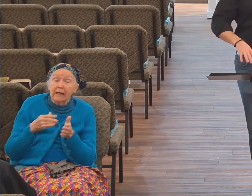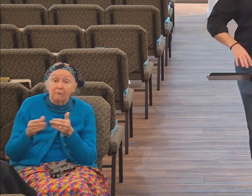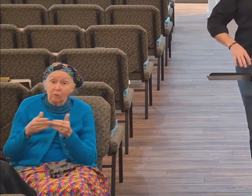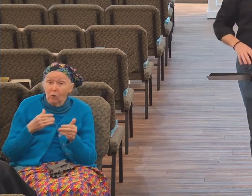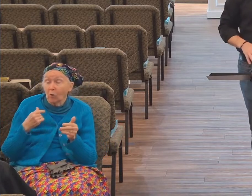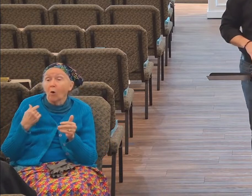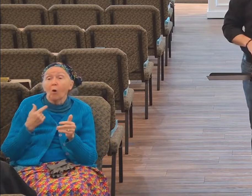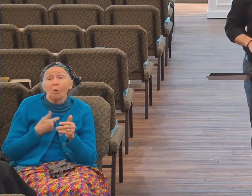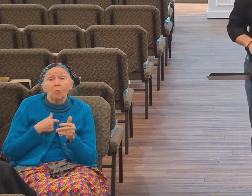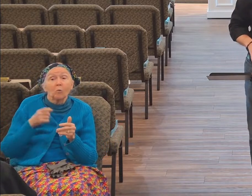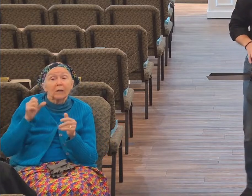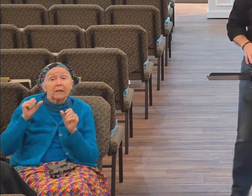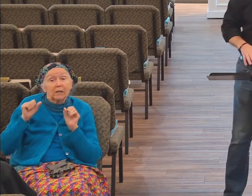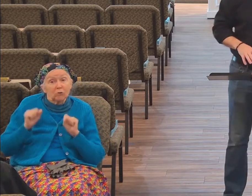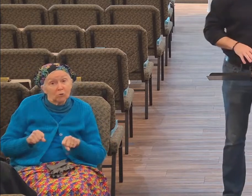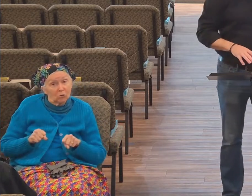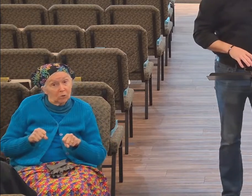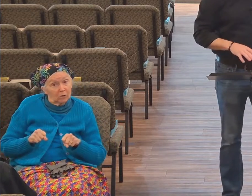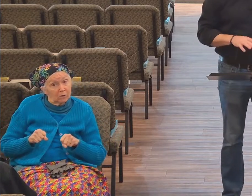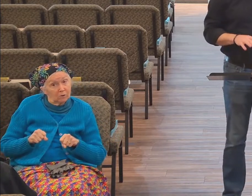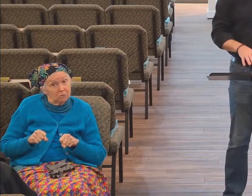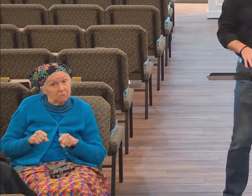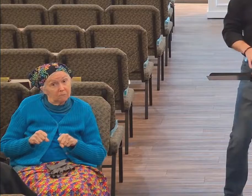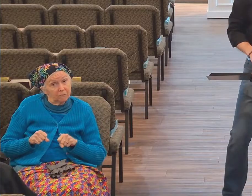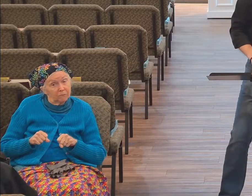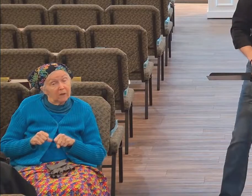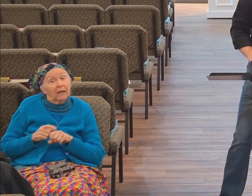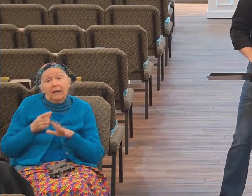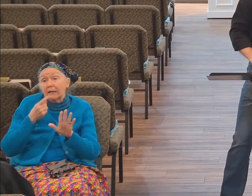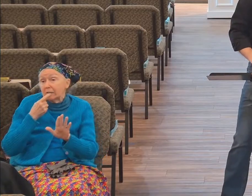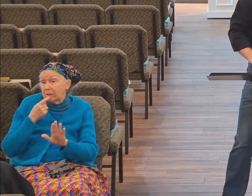have imposed our weight as apostles of Christ.